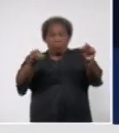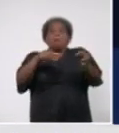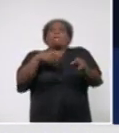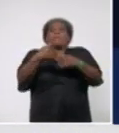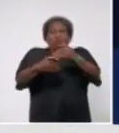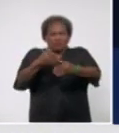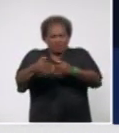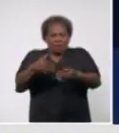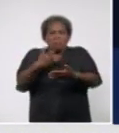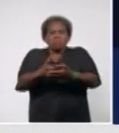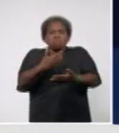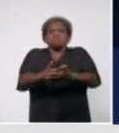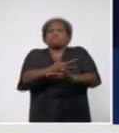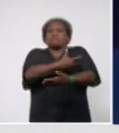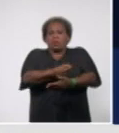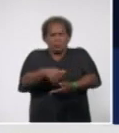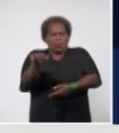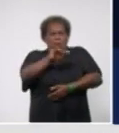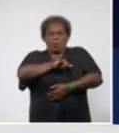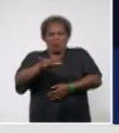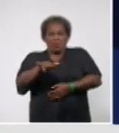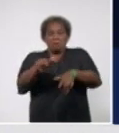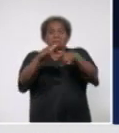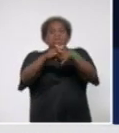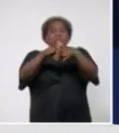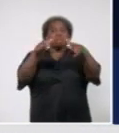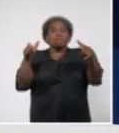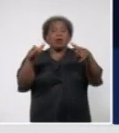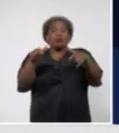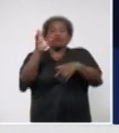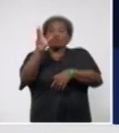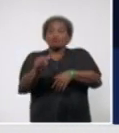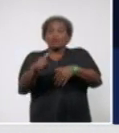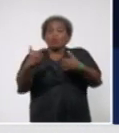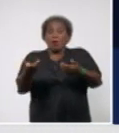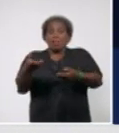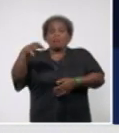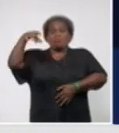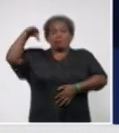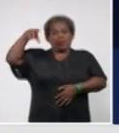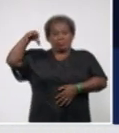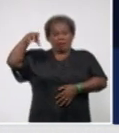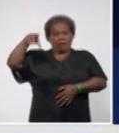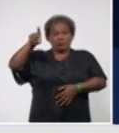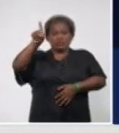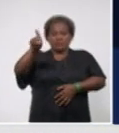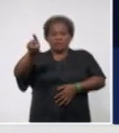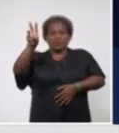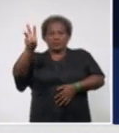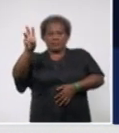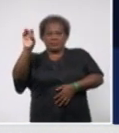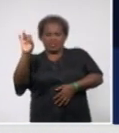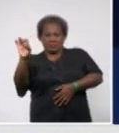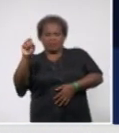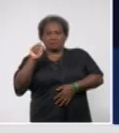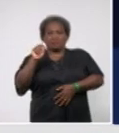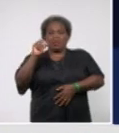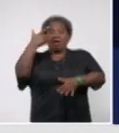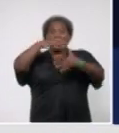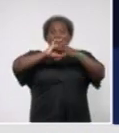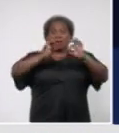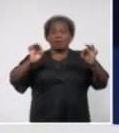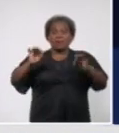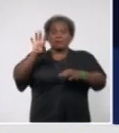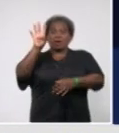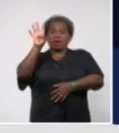4,352 people, or 0.99% of all cases, have tested positive for the